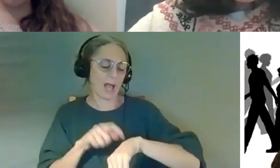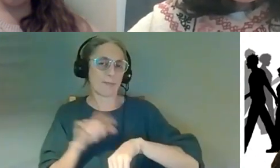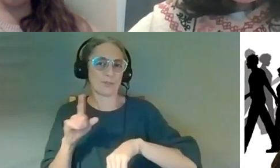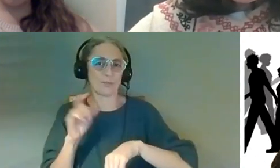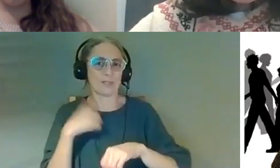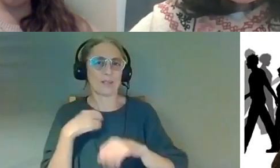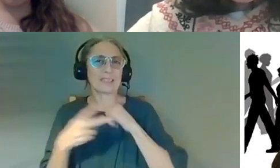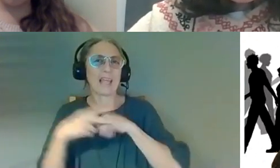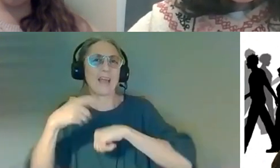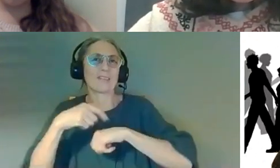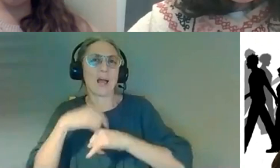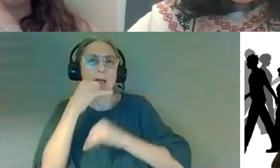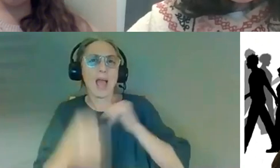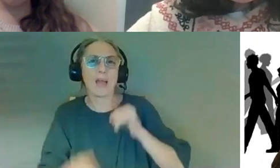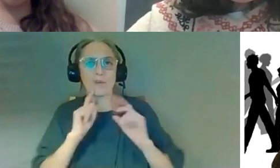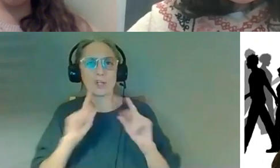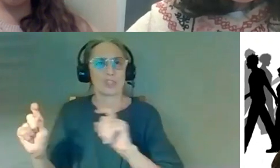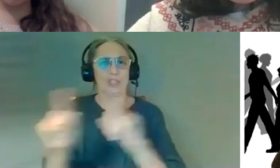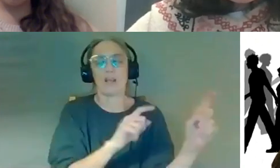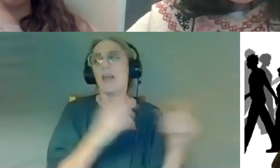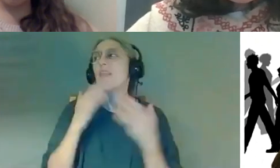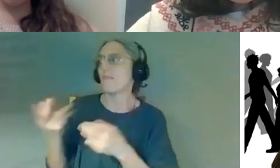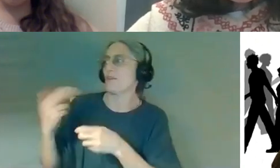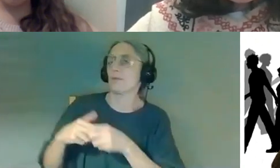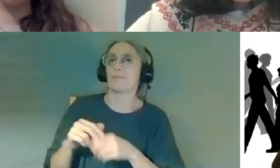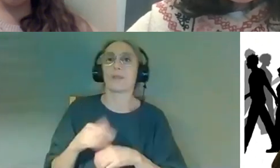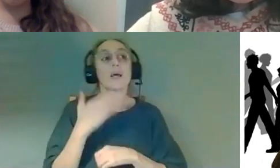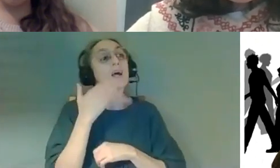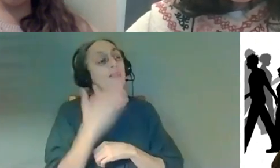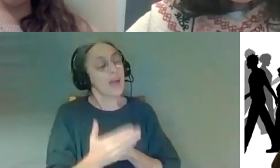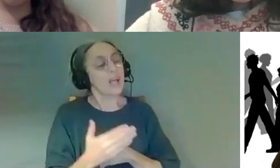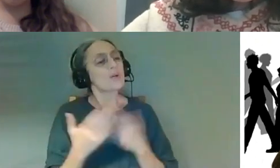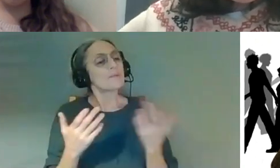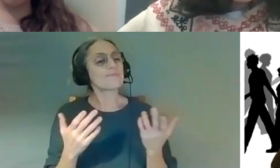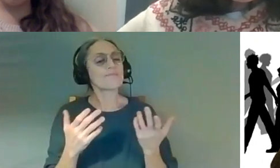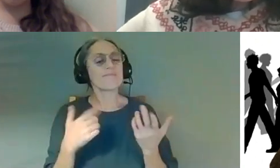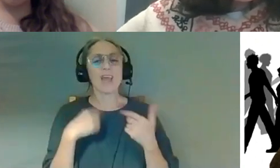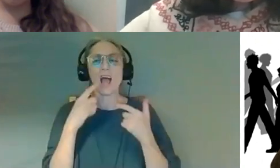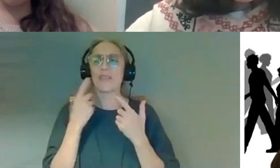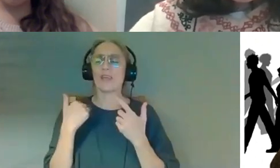Senator Hunter. It's really appreciated. Thank you. But I don't think that it's a missed priorities or anything like that.